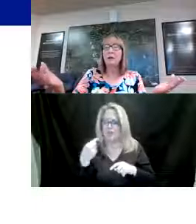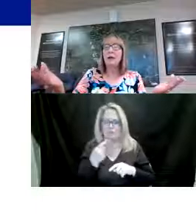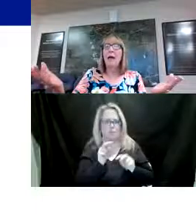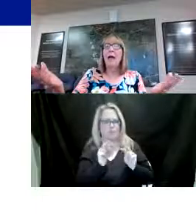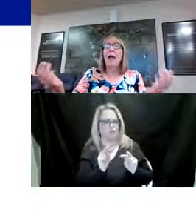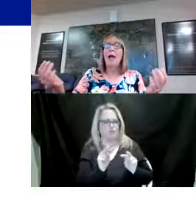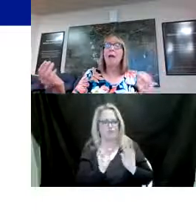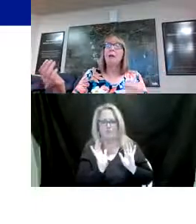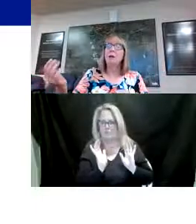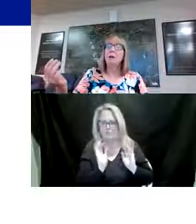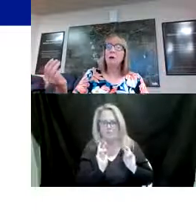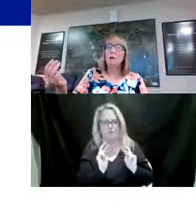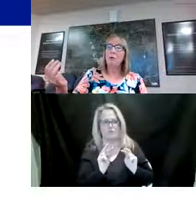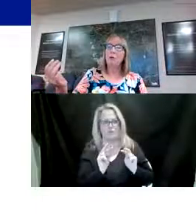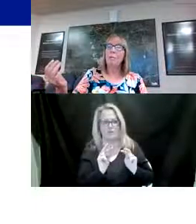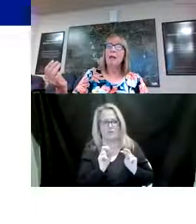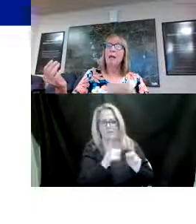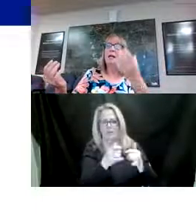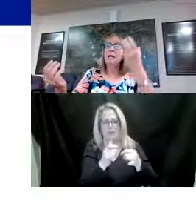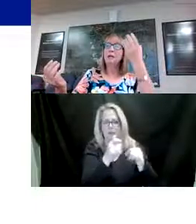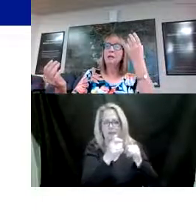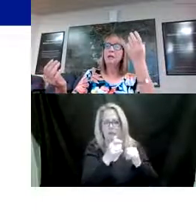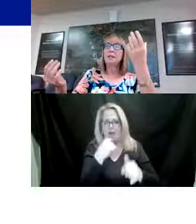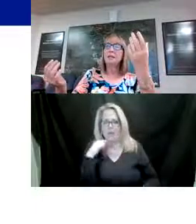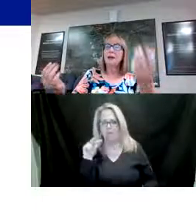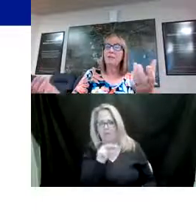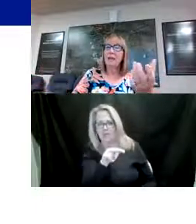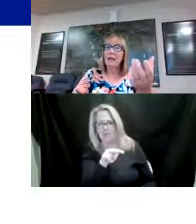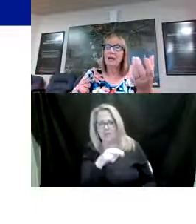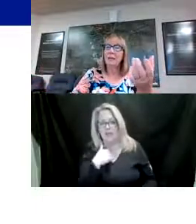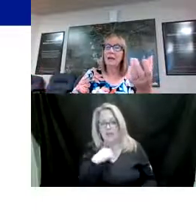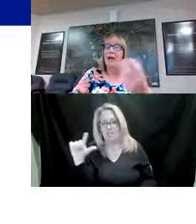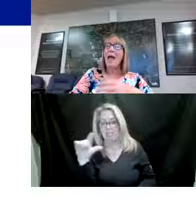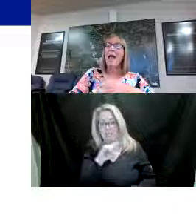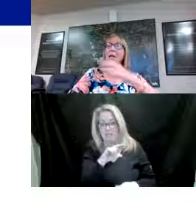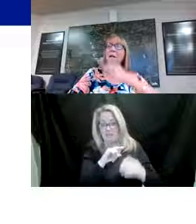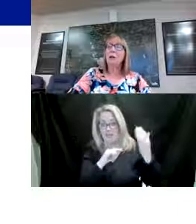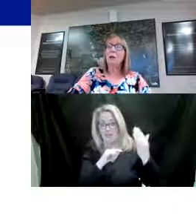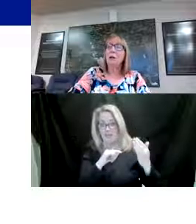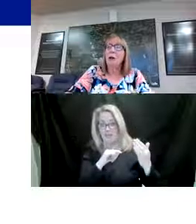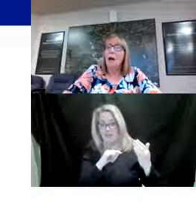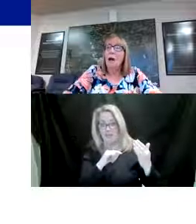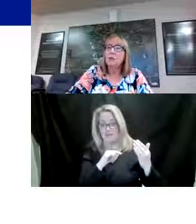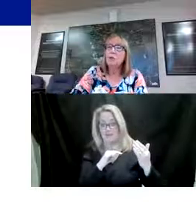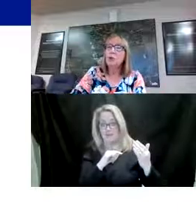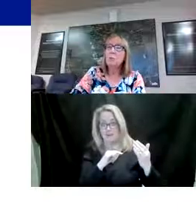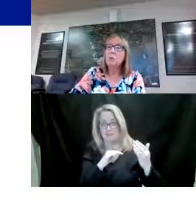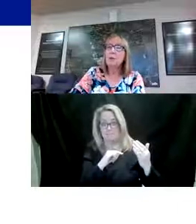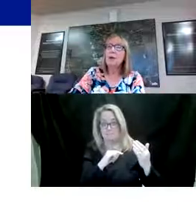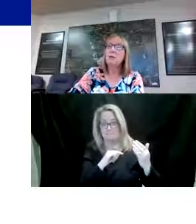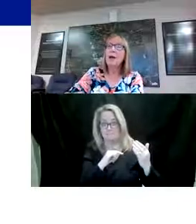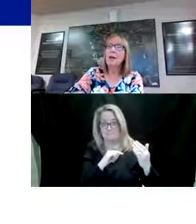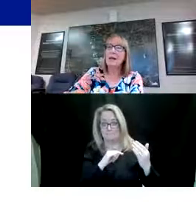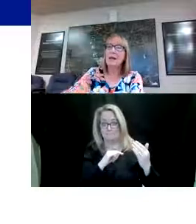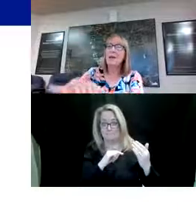his thing. And I looked over, and he took his left hand and literally scooped